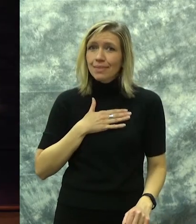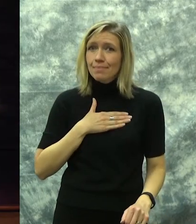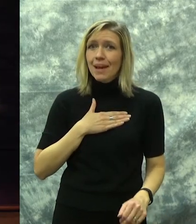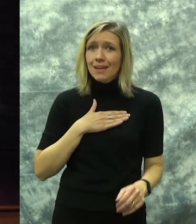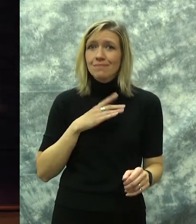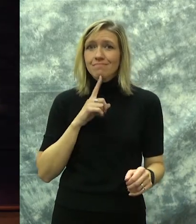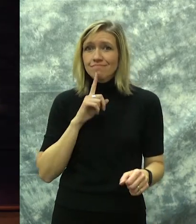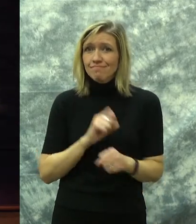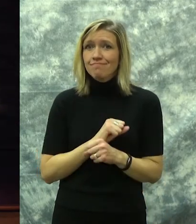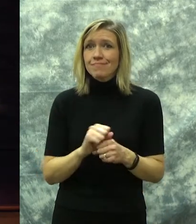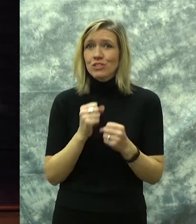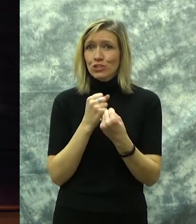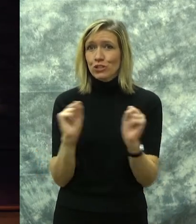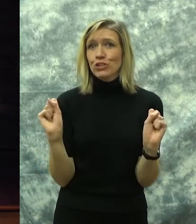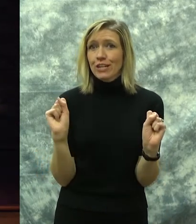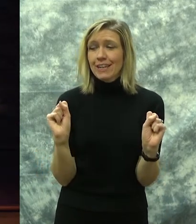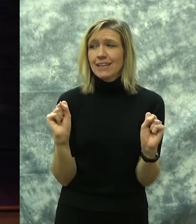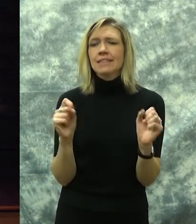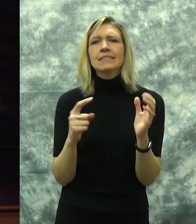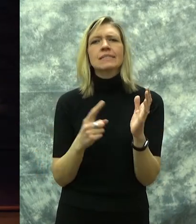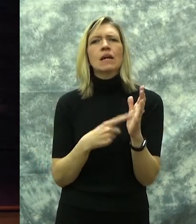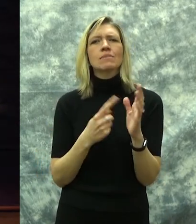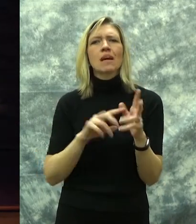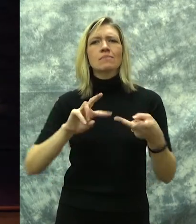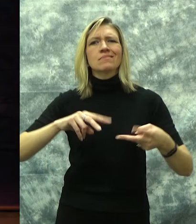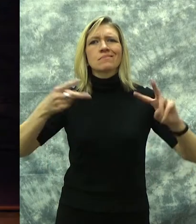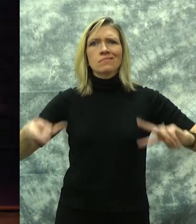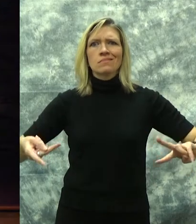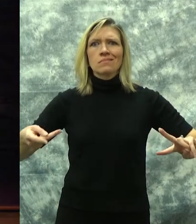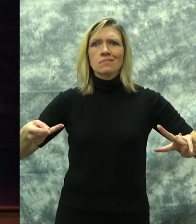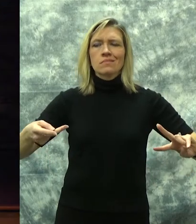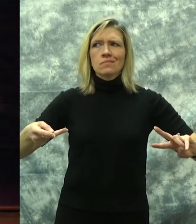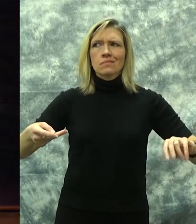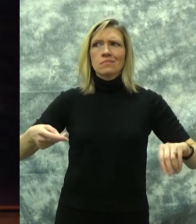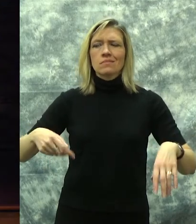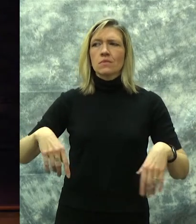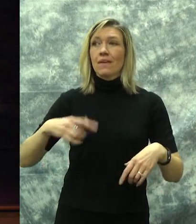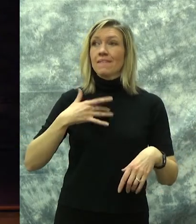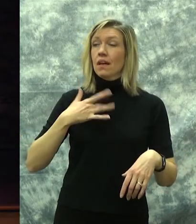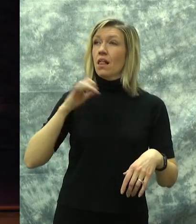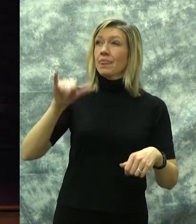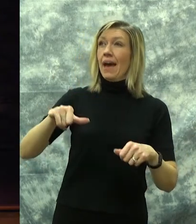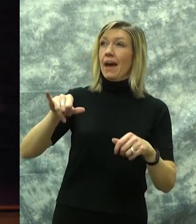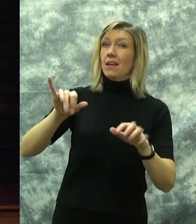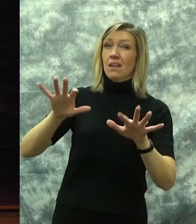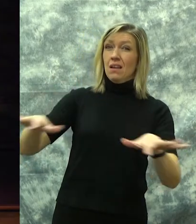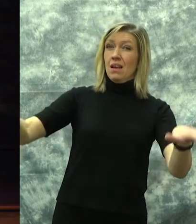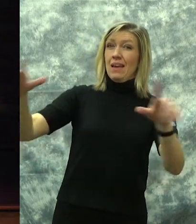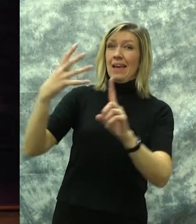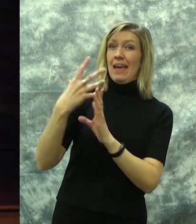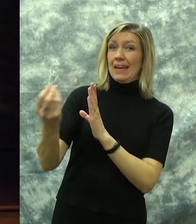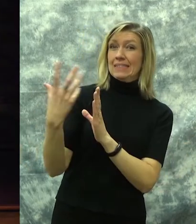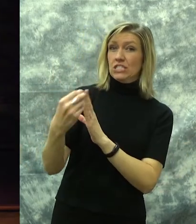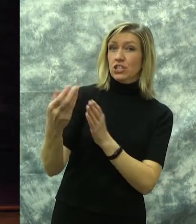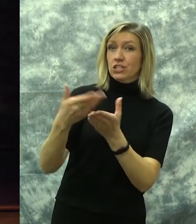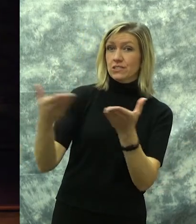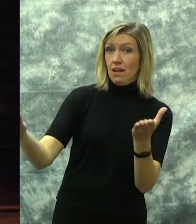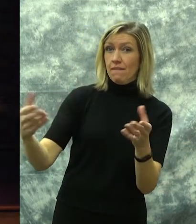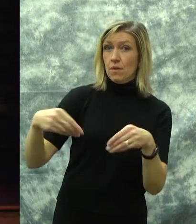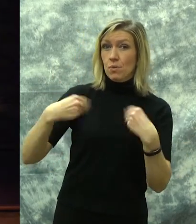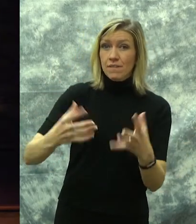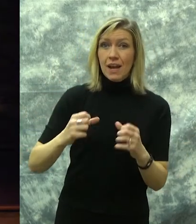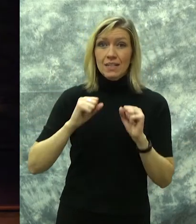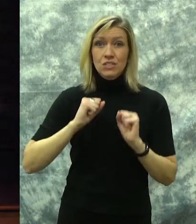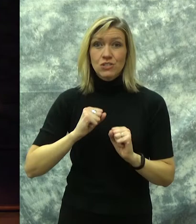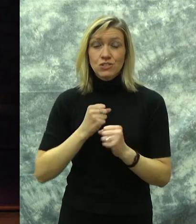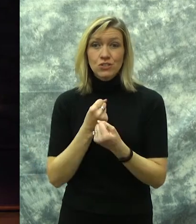get it backwards. We think that all that provides security, and I think this is what provides security. And I want to anchor it with a